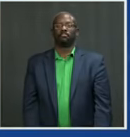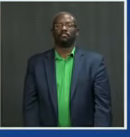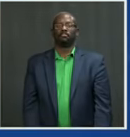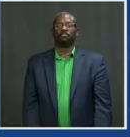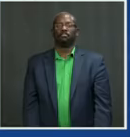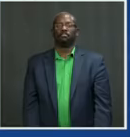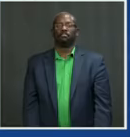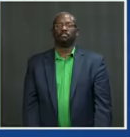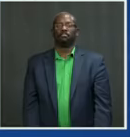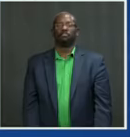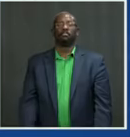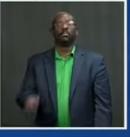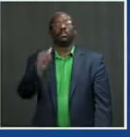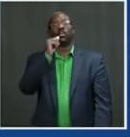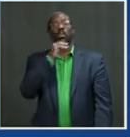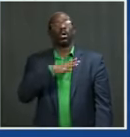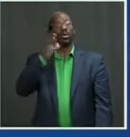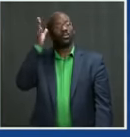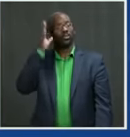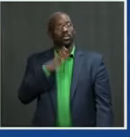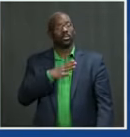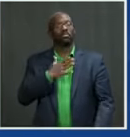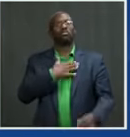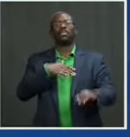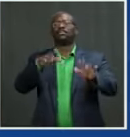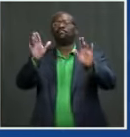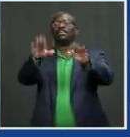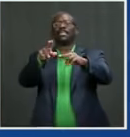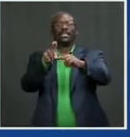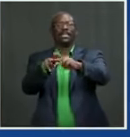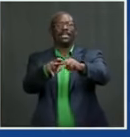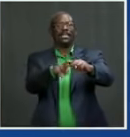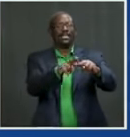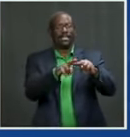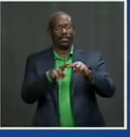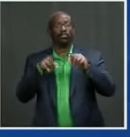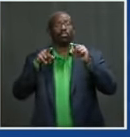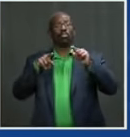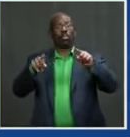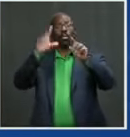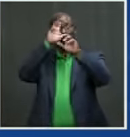Ladies and gentlemen, please remain seated while the President and the Vice President depart. Thank you.